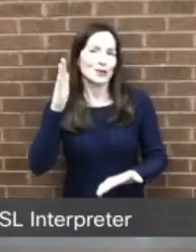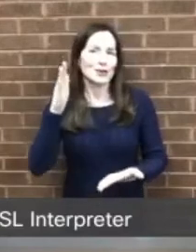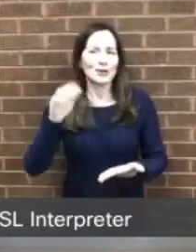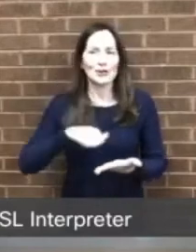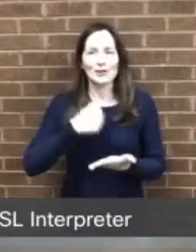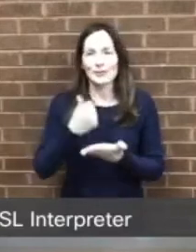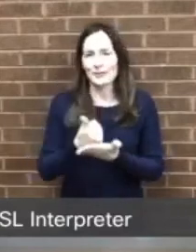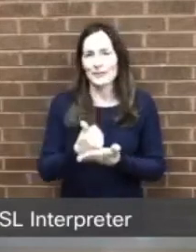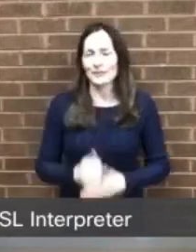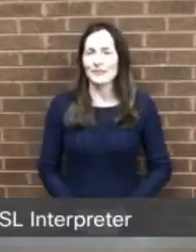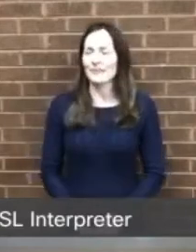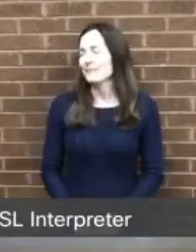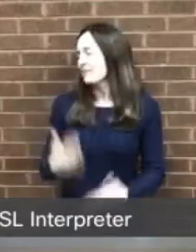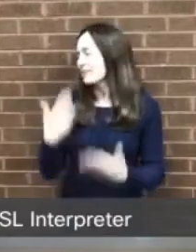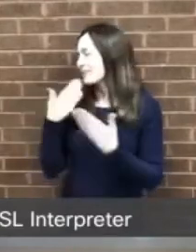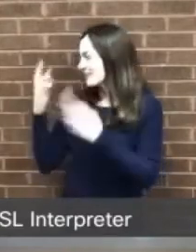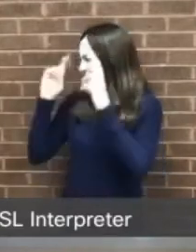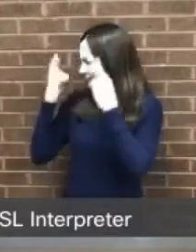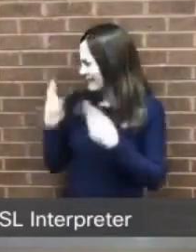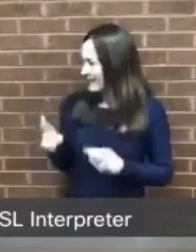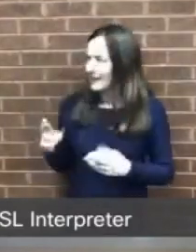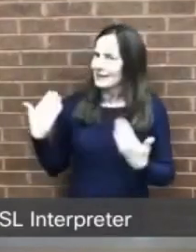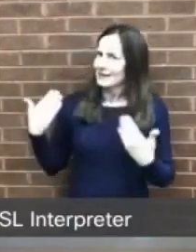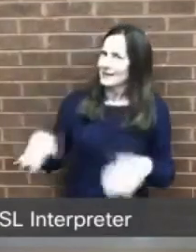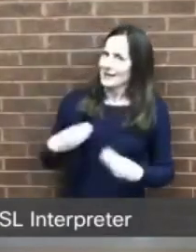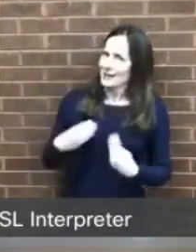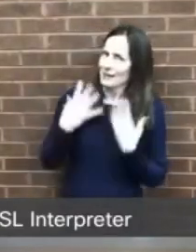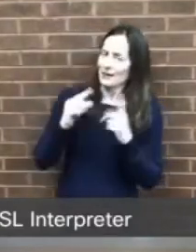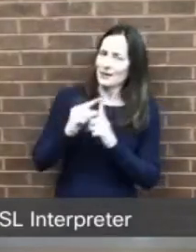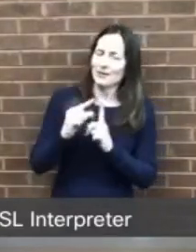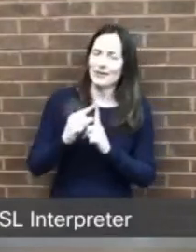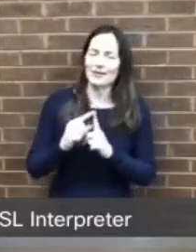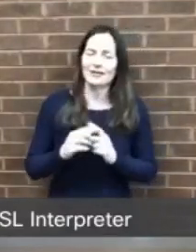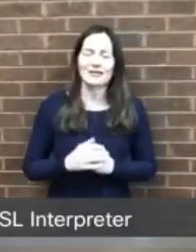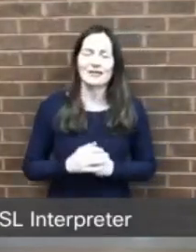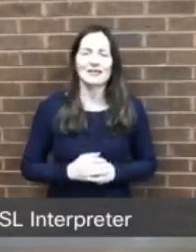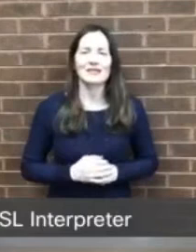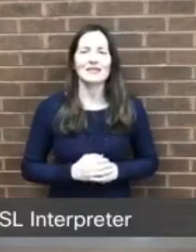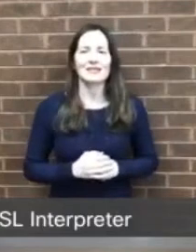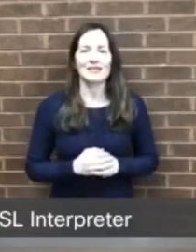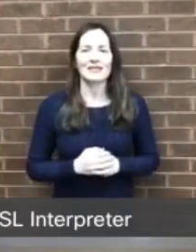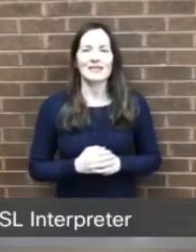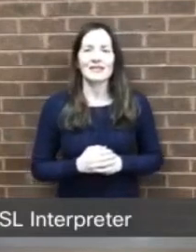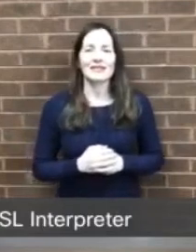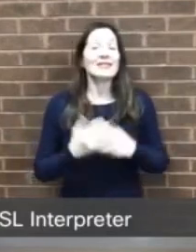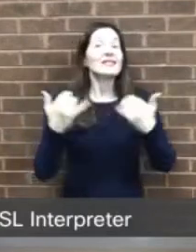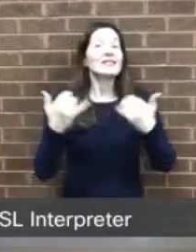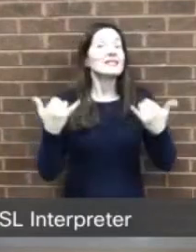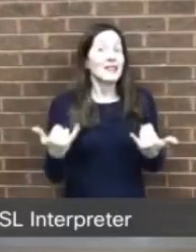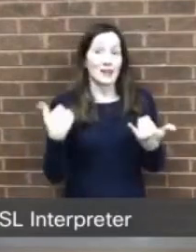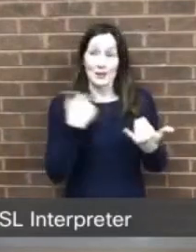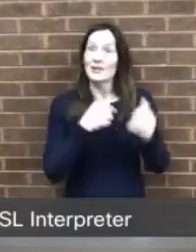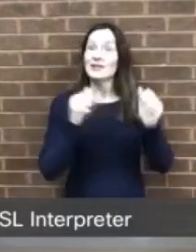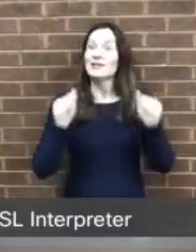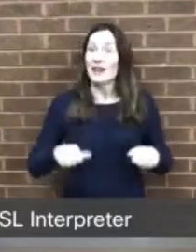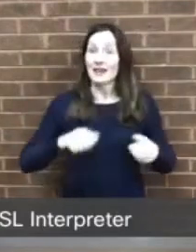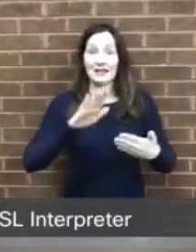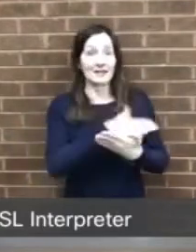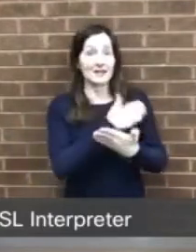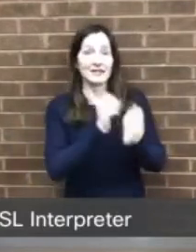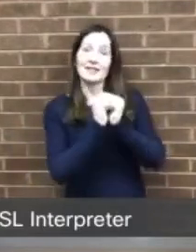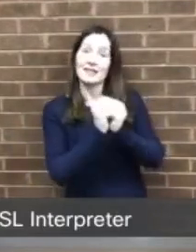Amen. Thank you, Rabbi Kim. Those are very inspiring words. We get a chance to sing along with Rabbi Dan again. Rabbi Dan, over to you